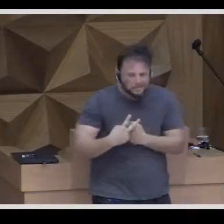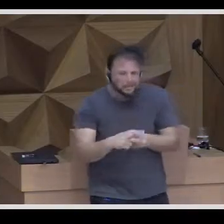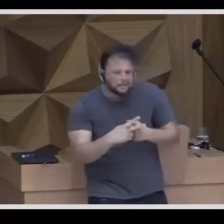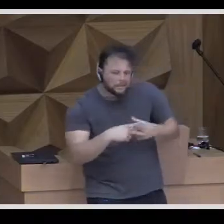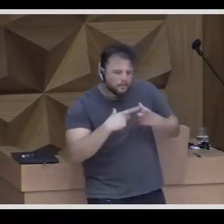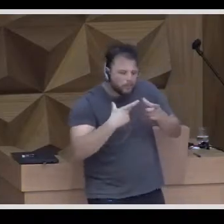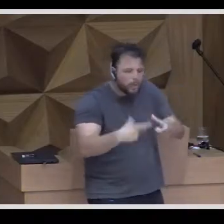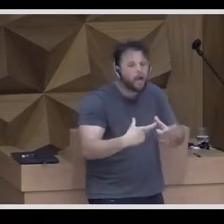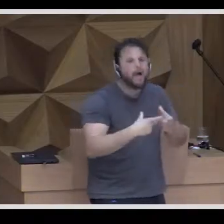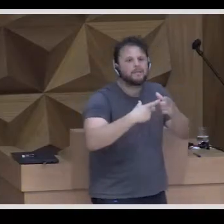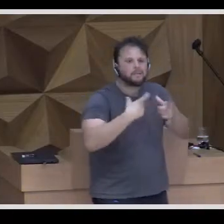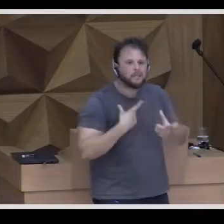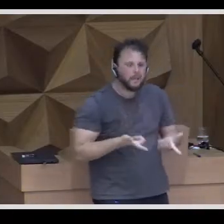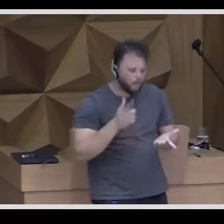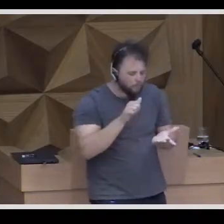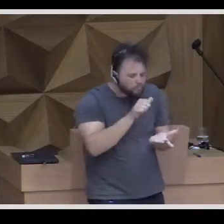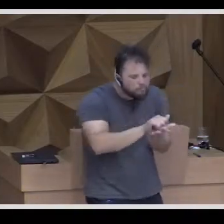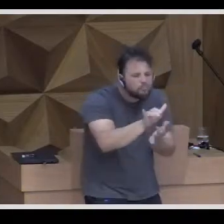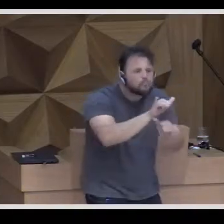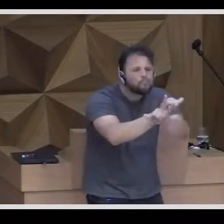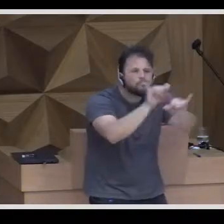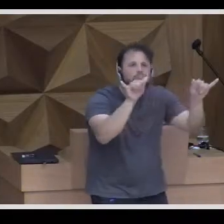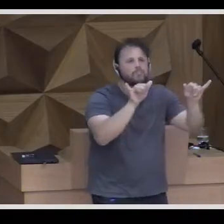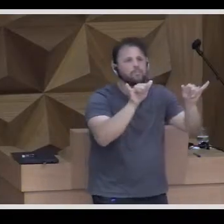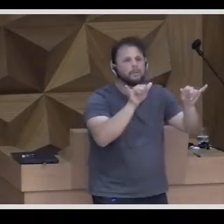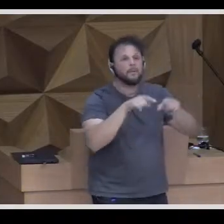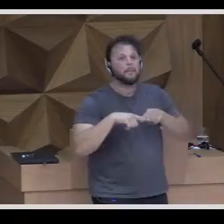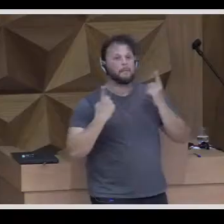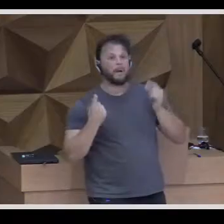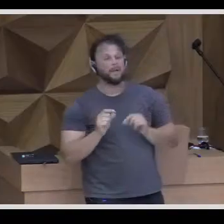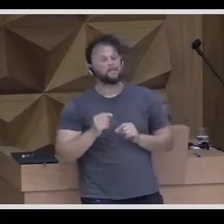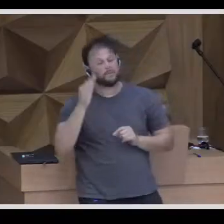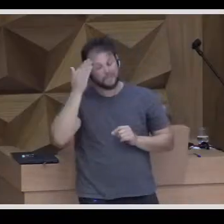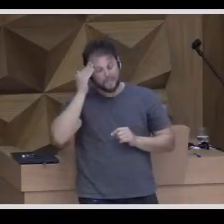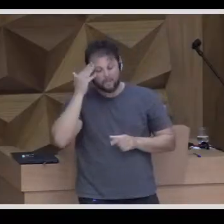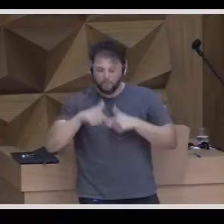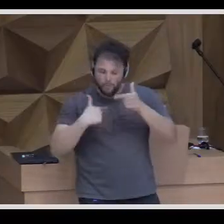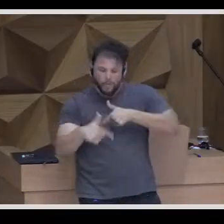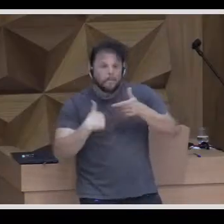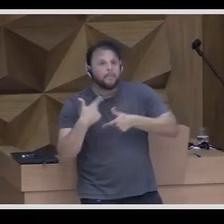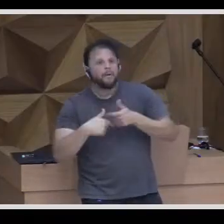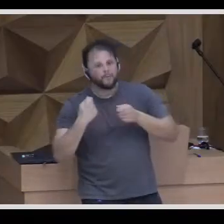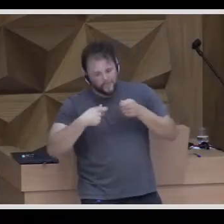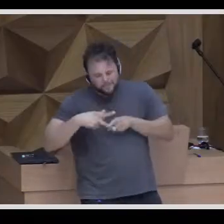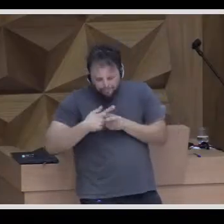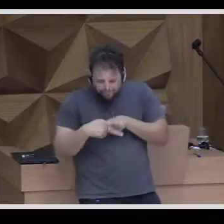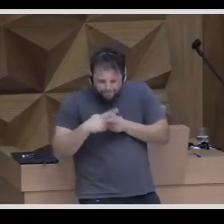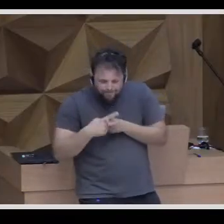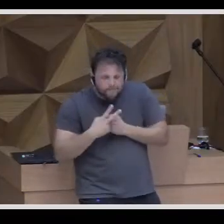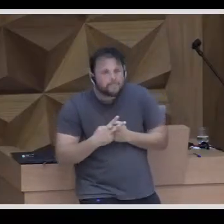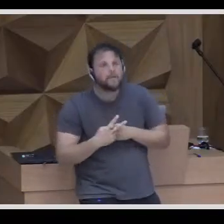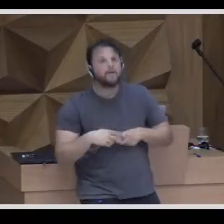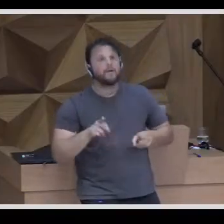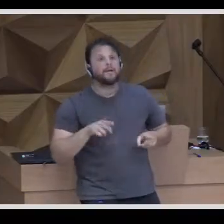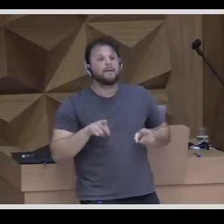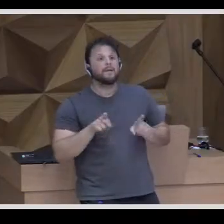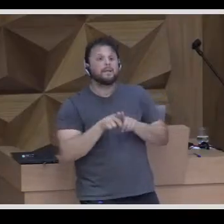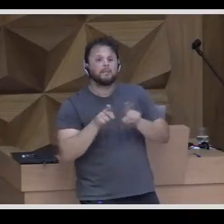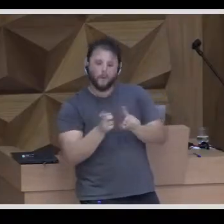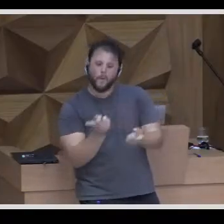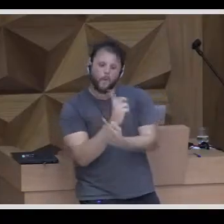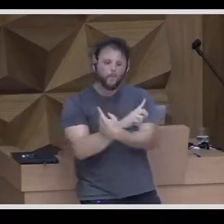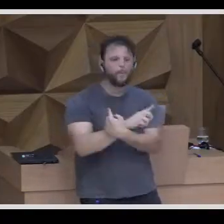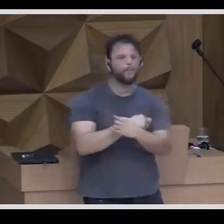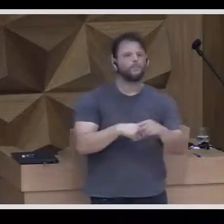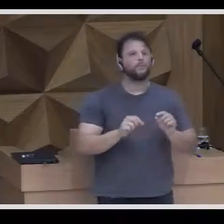like, okay, I understand the work, I can review it. And now I've gone completely in the opposite direction. I'm actually reviewing papers from medical journals